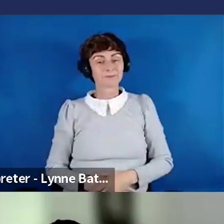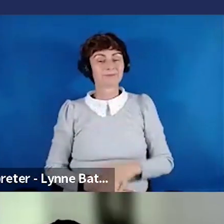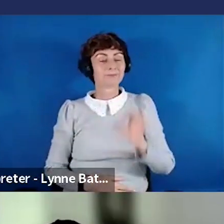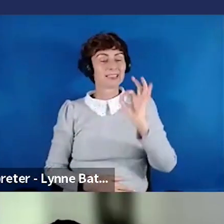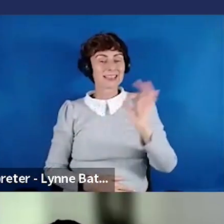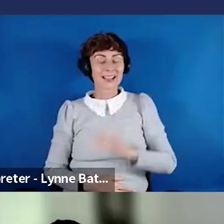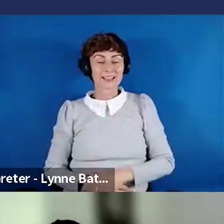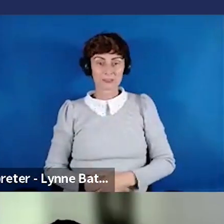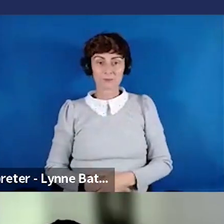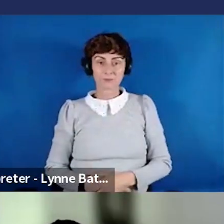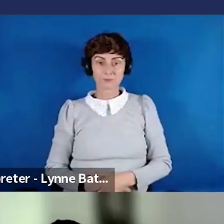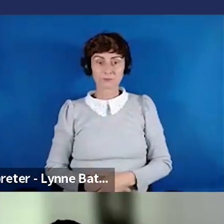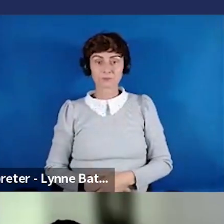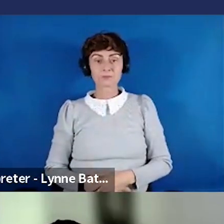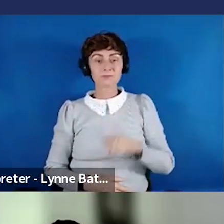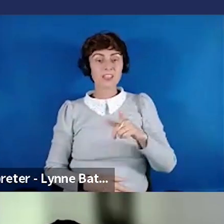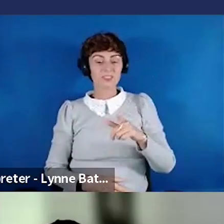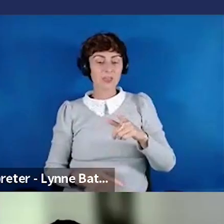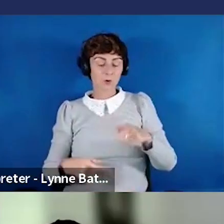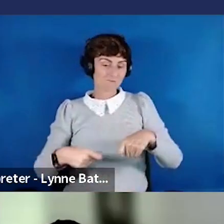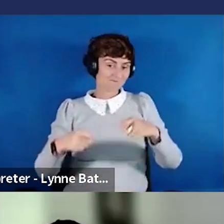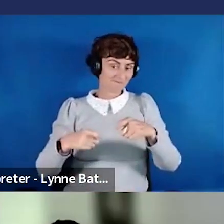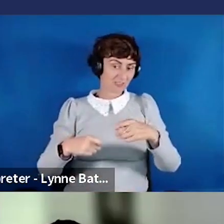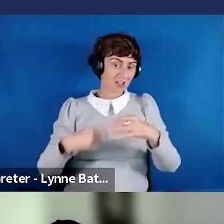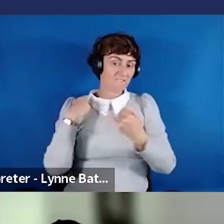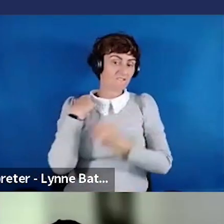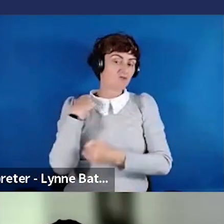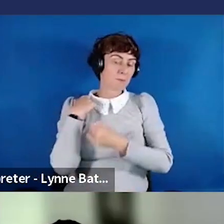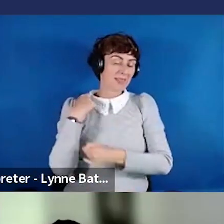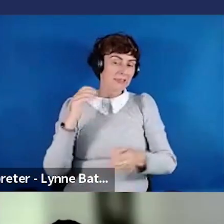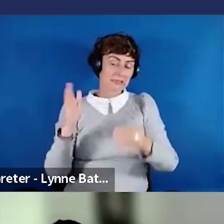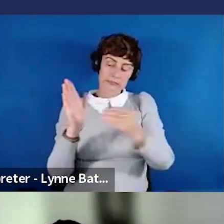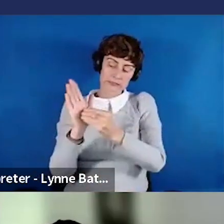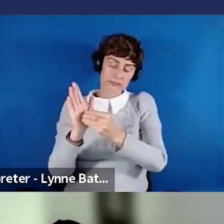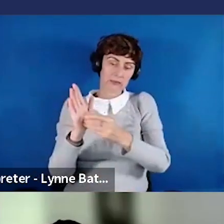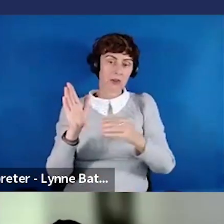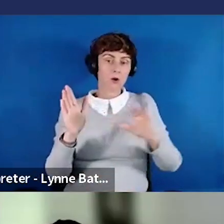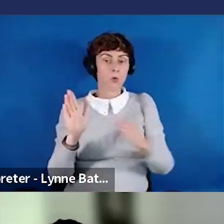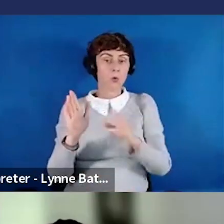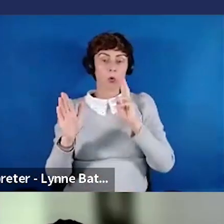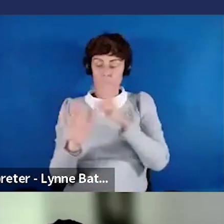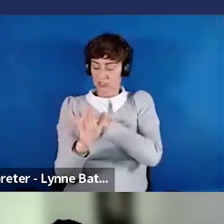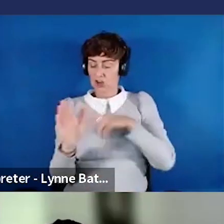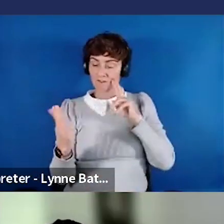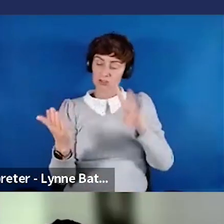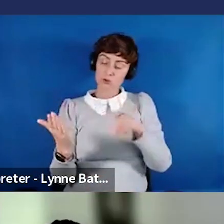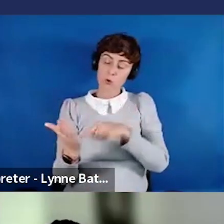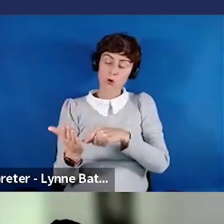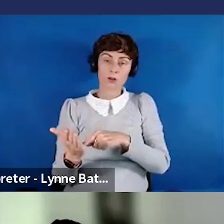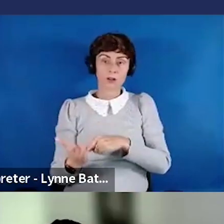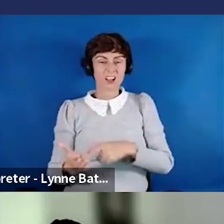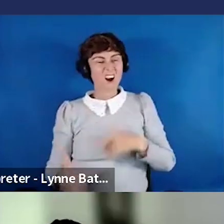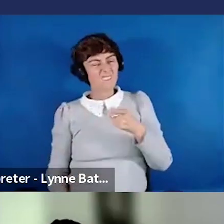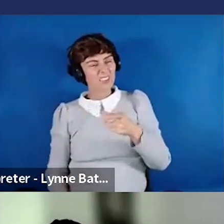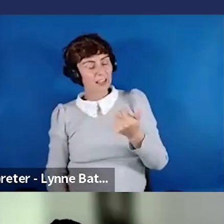They were flagging vulnerability to birth trauma beforehand. So yeah, it was seen by all staff. I feel like that's a really